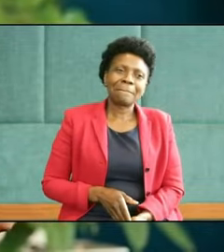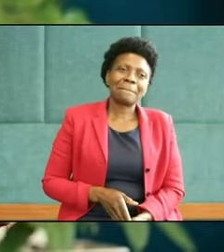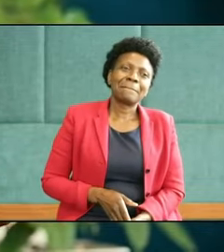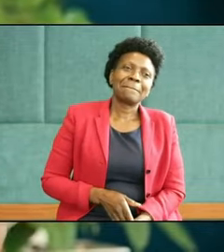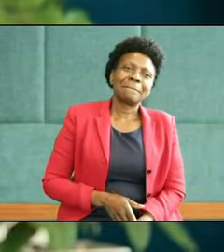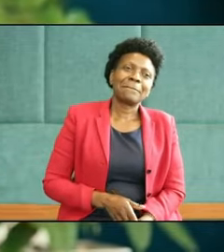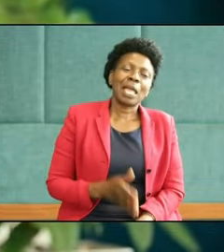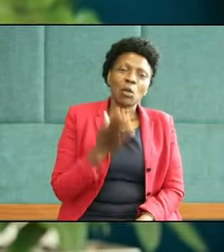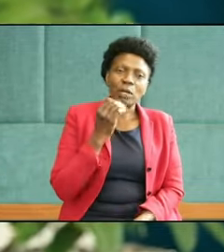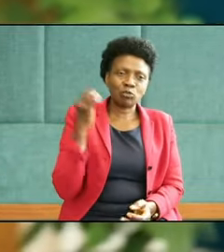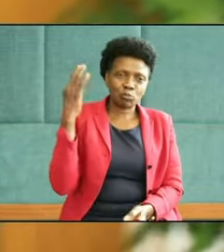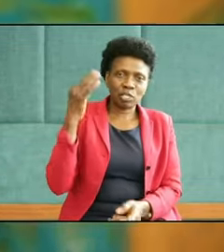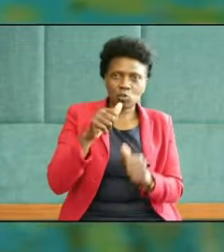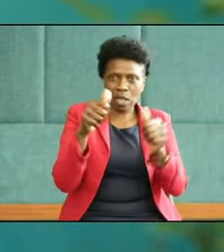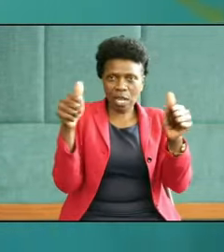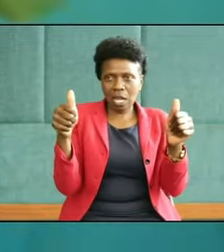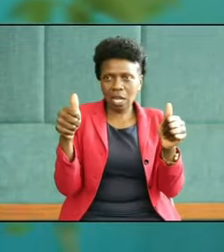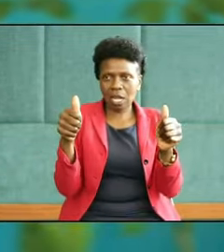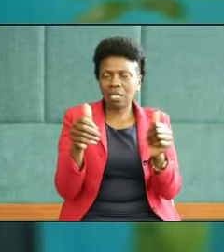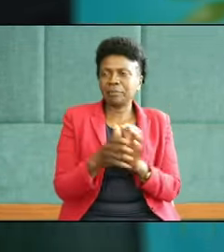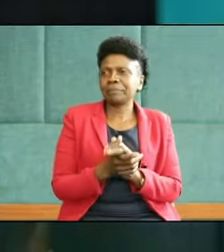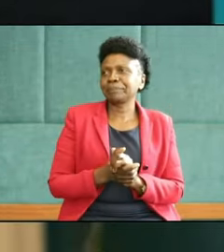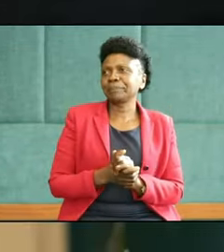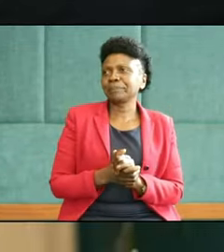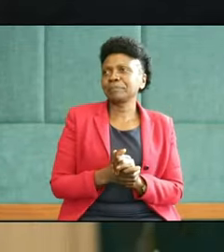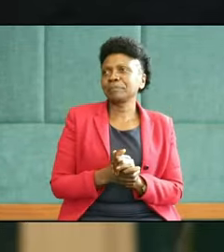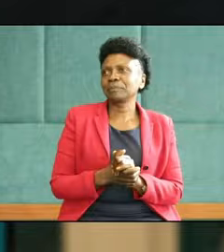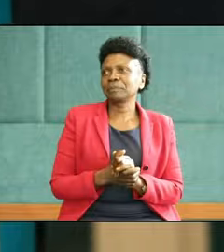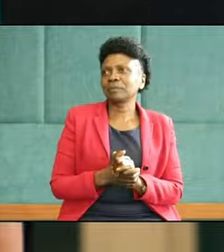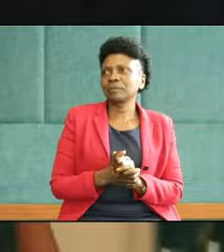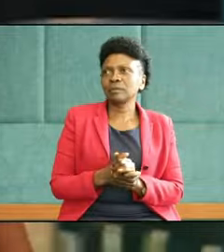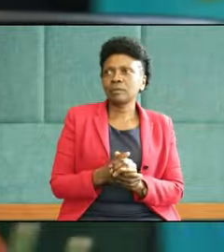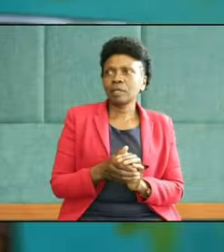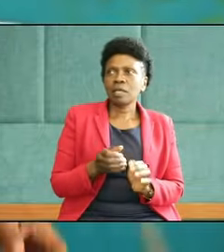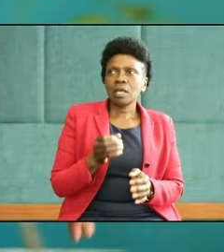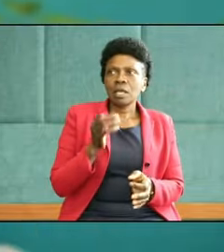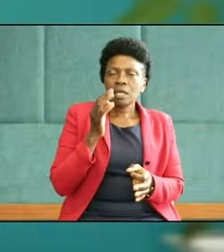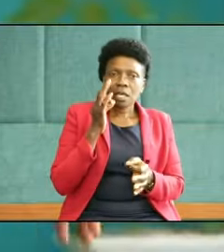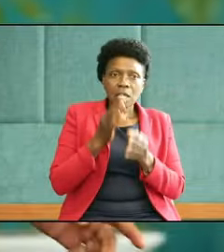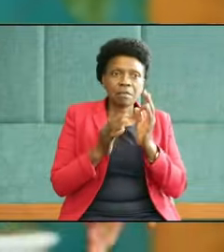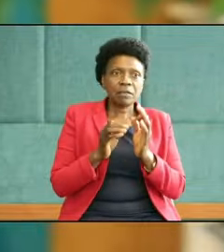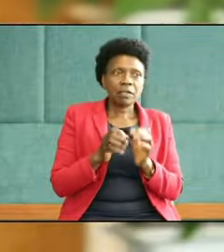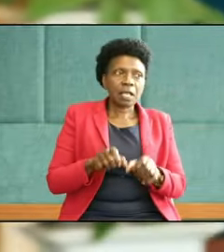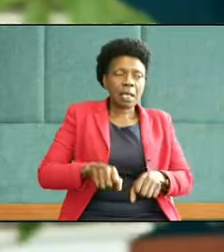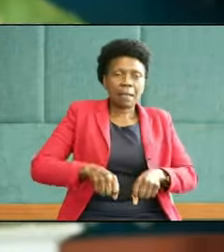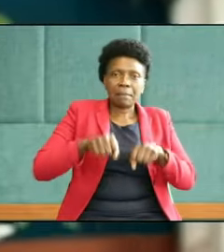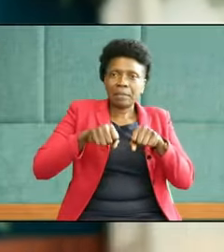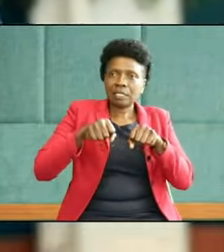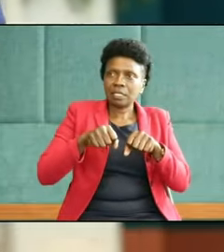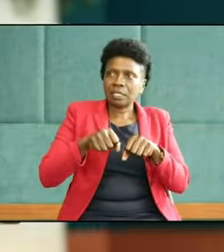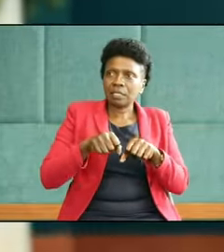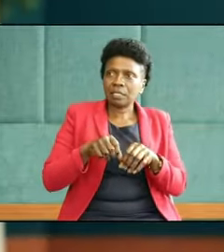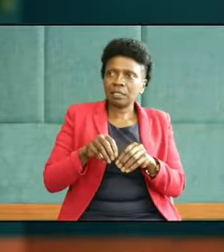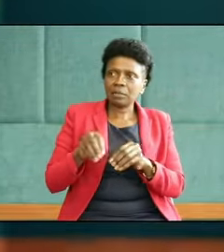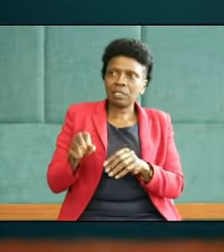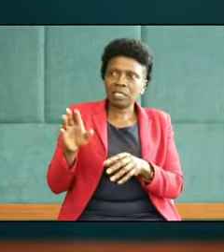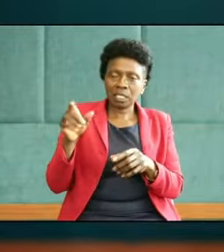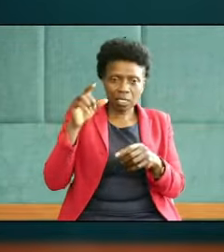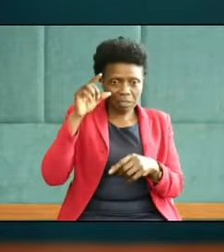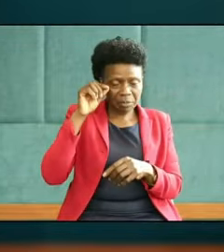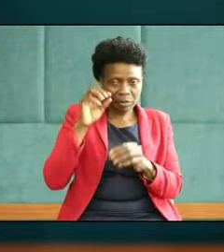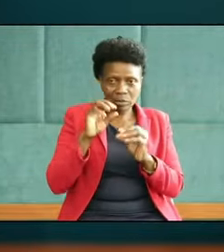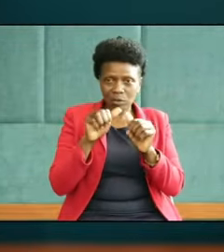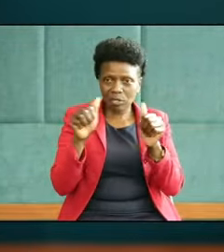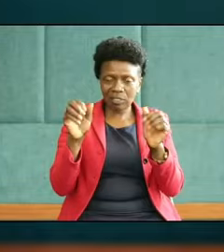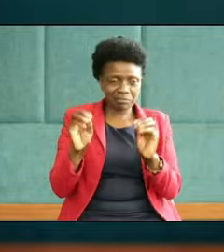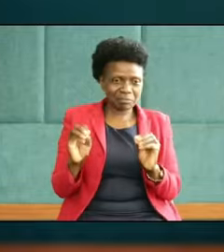Amen? No, you didn't respond well. Amen? So, if the budget is not good and I can't sleep well, my wife is not